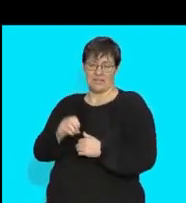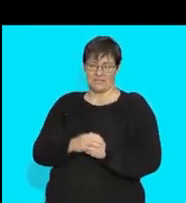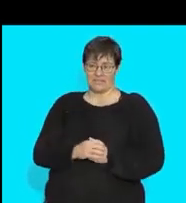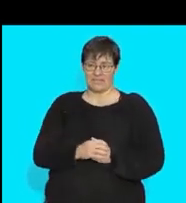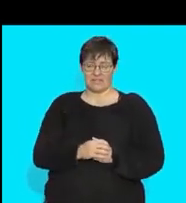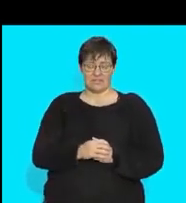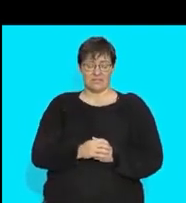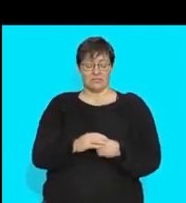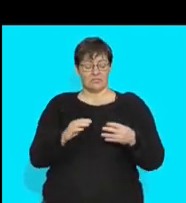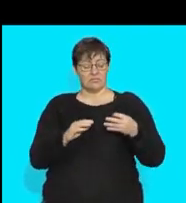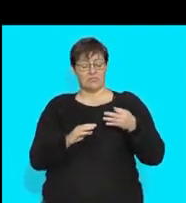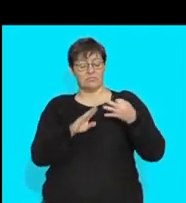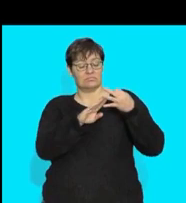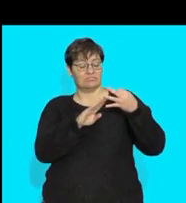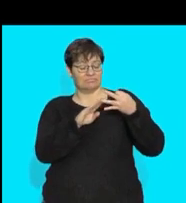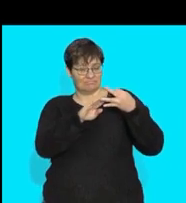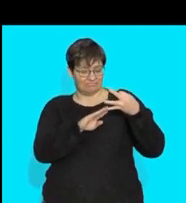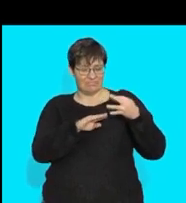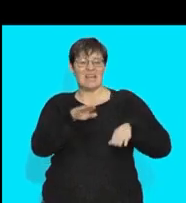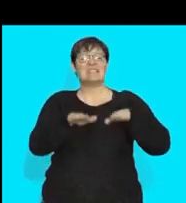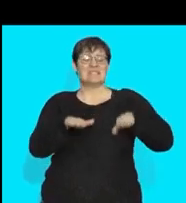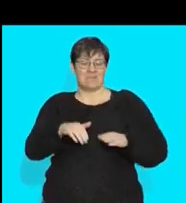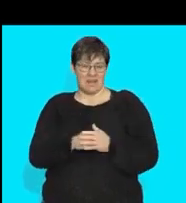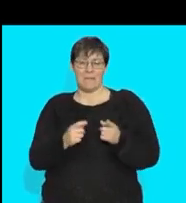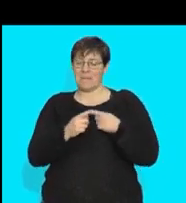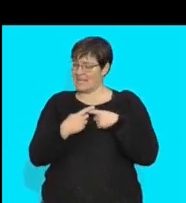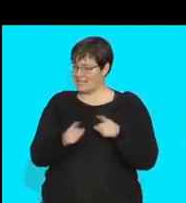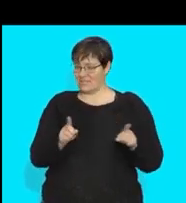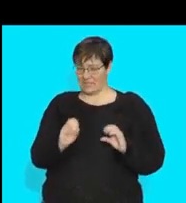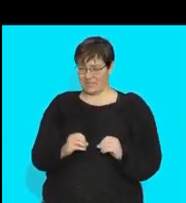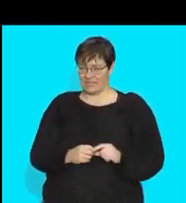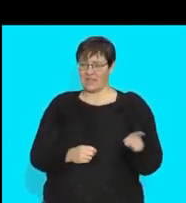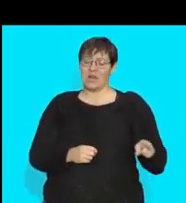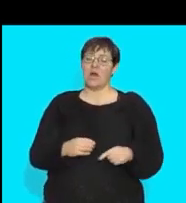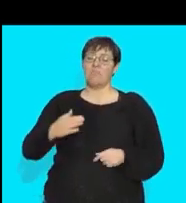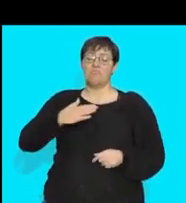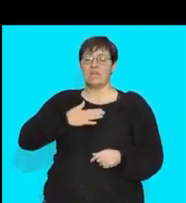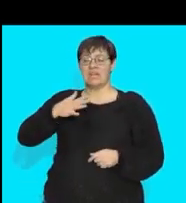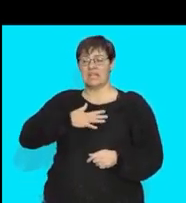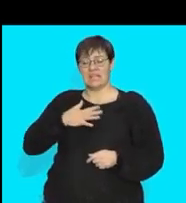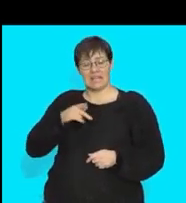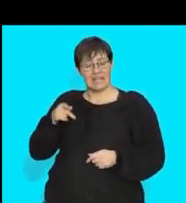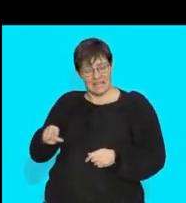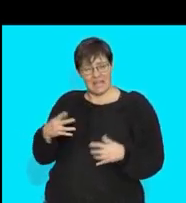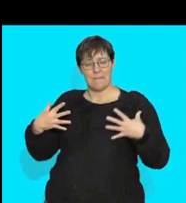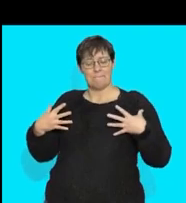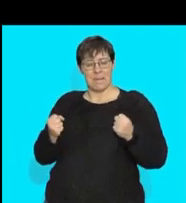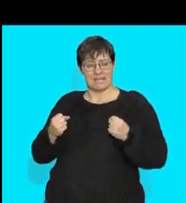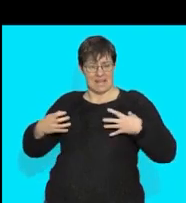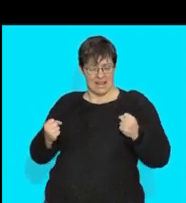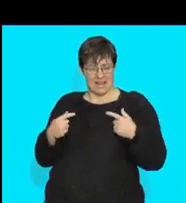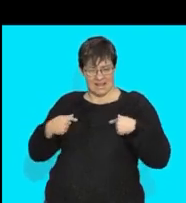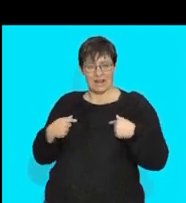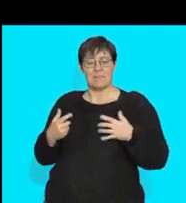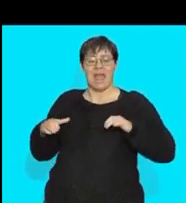concepts are very similar, but they are different, right? Breathing, right, involves muscles. It's the